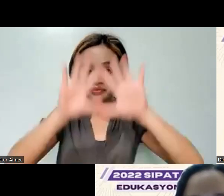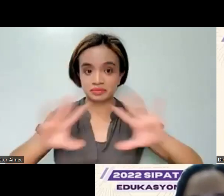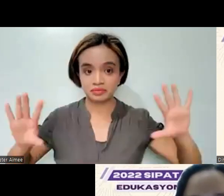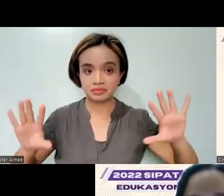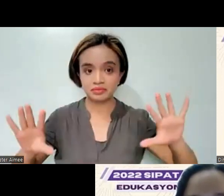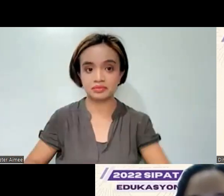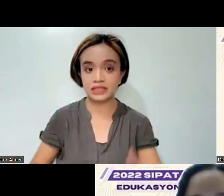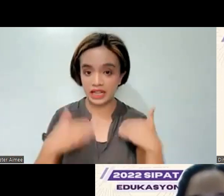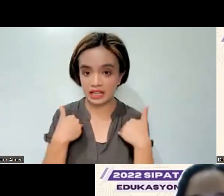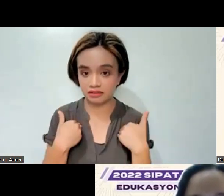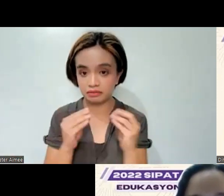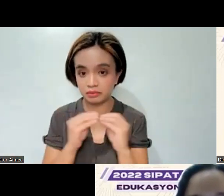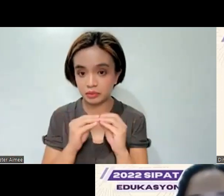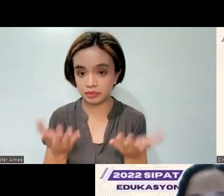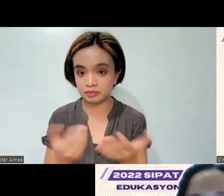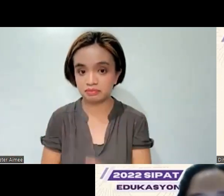Were there more?